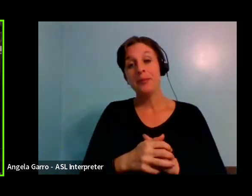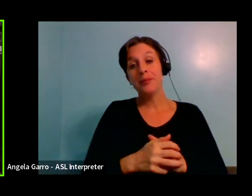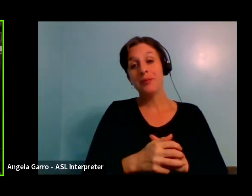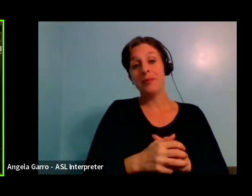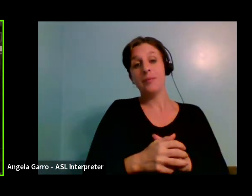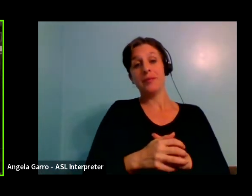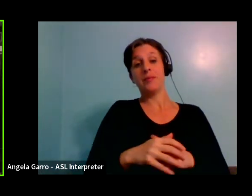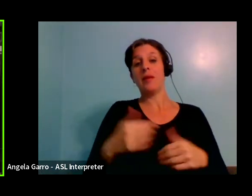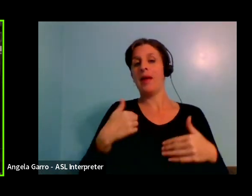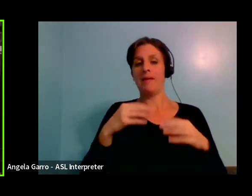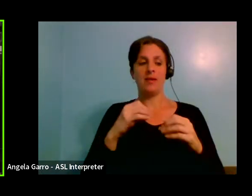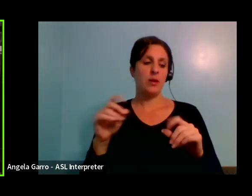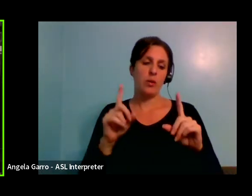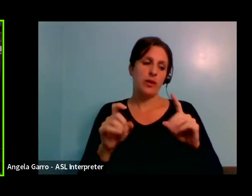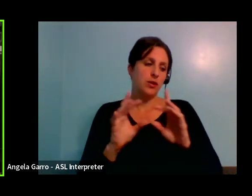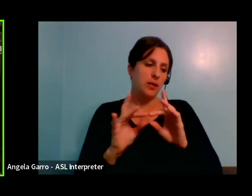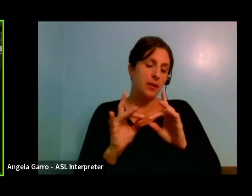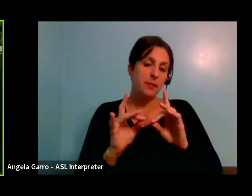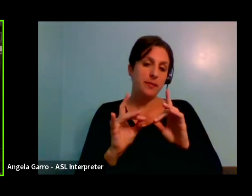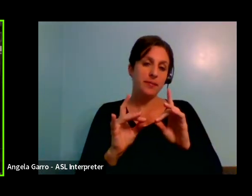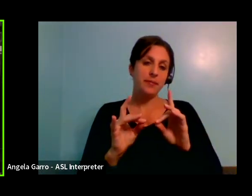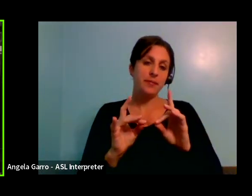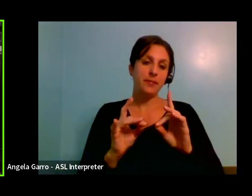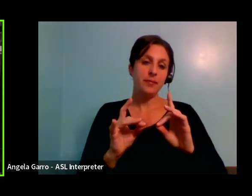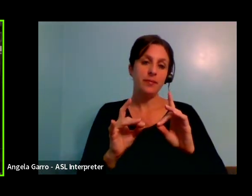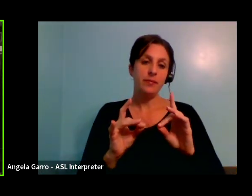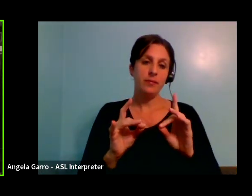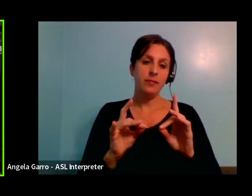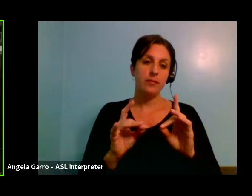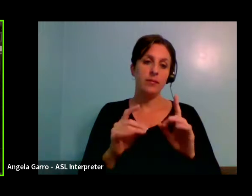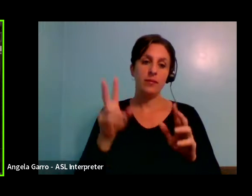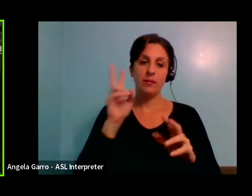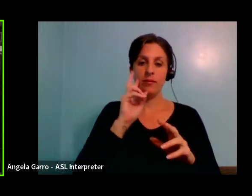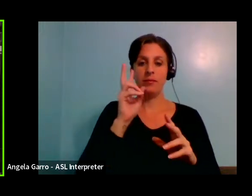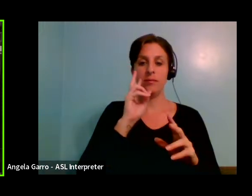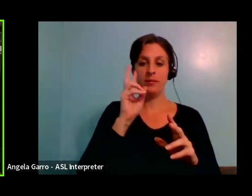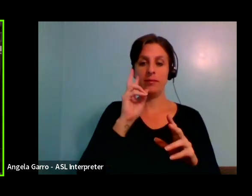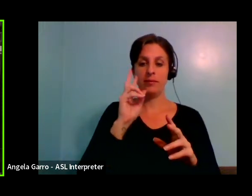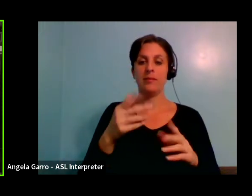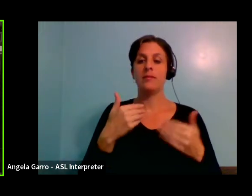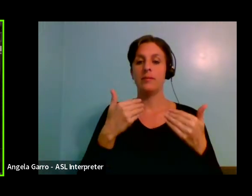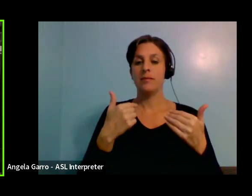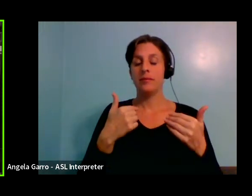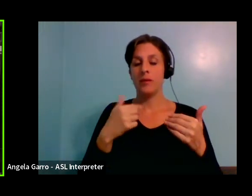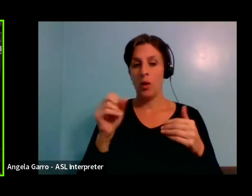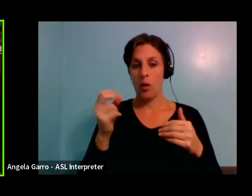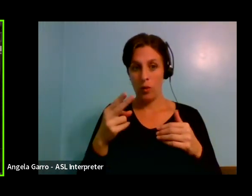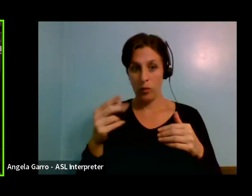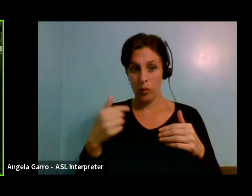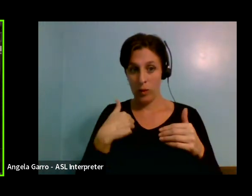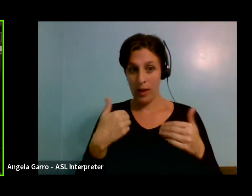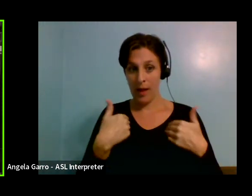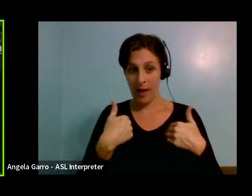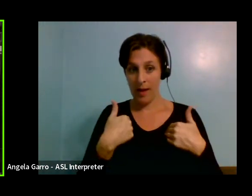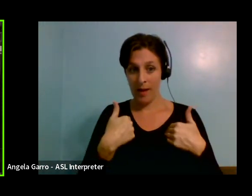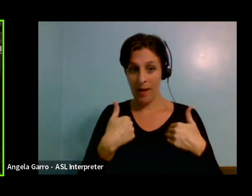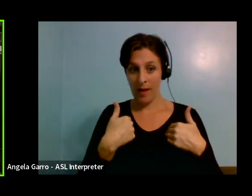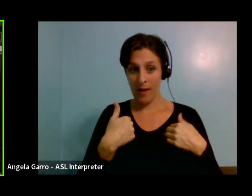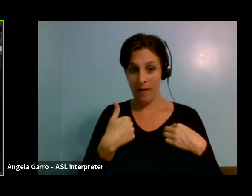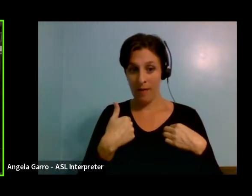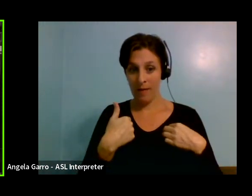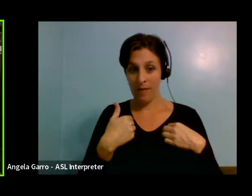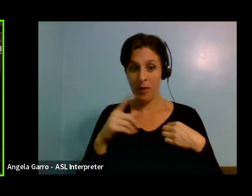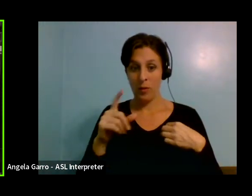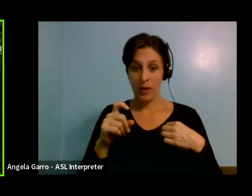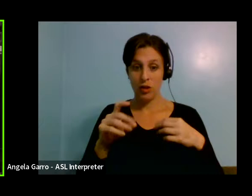Okay, and I don't have any questions or comments. Let's see, I can entertain them. Oh, do we have any